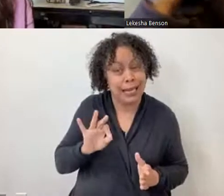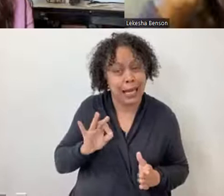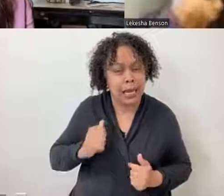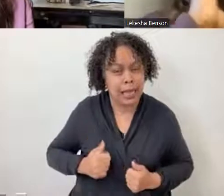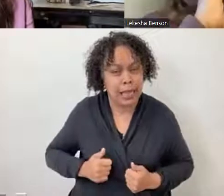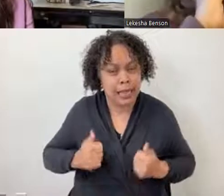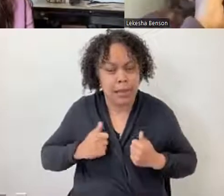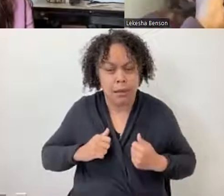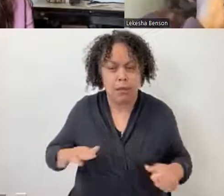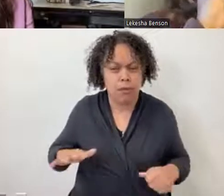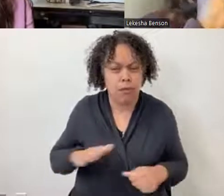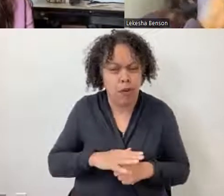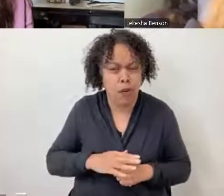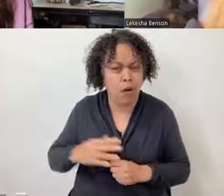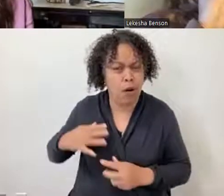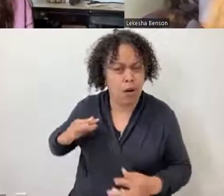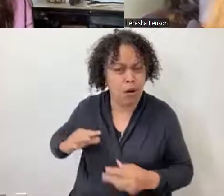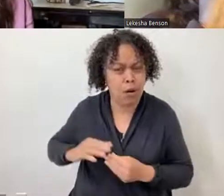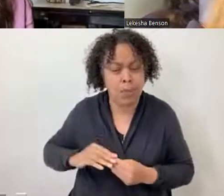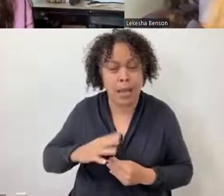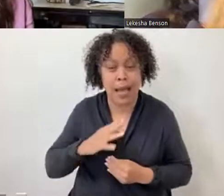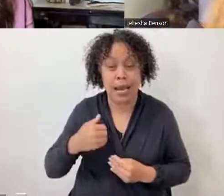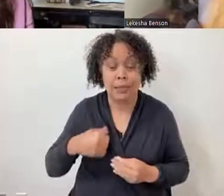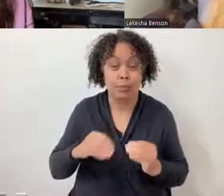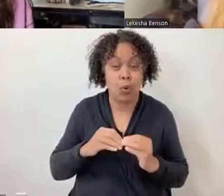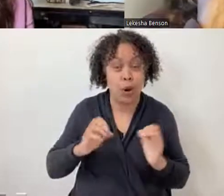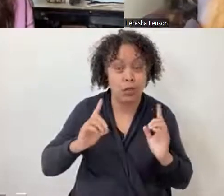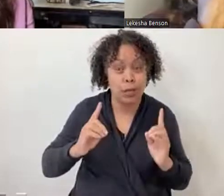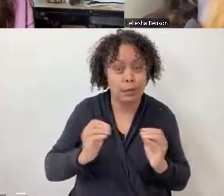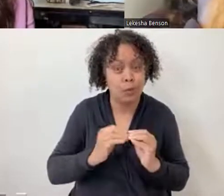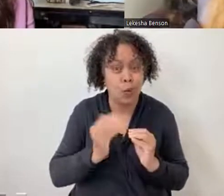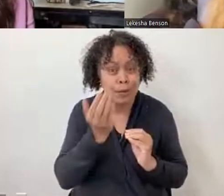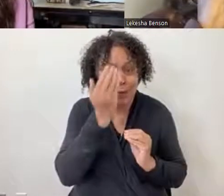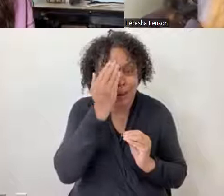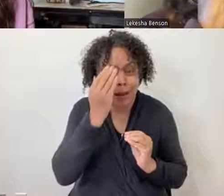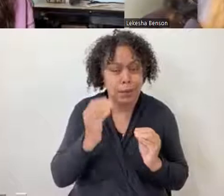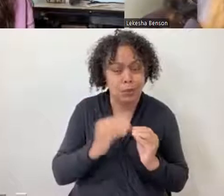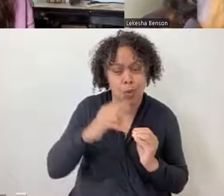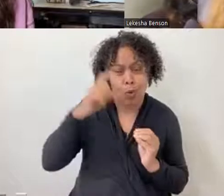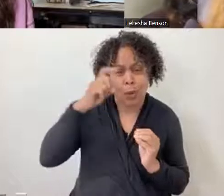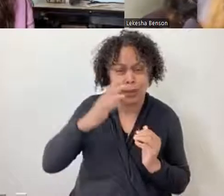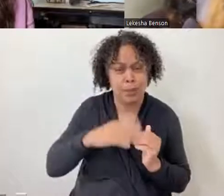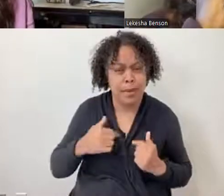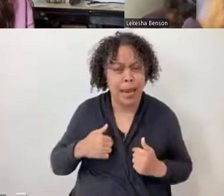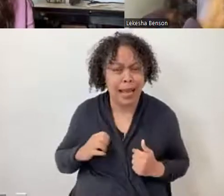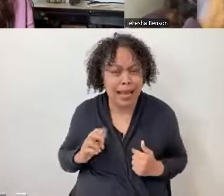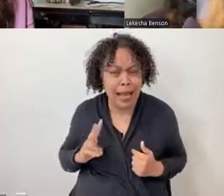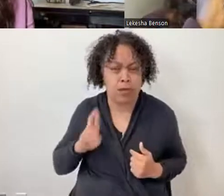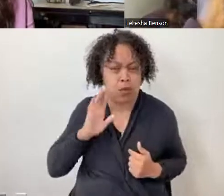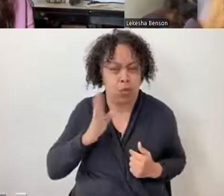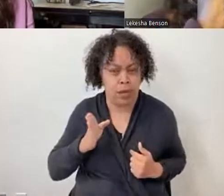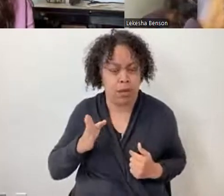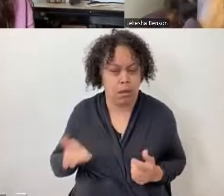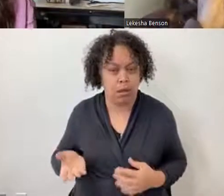to the fullest and has more education in her little pinky than I will ever have as I walk through